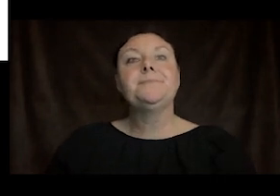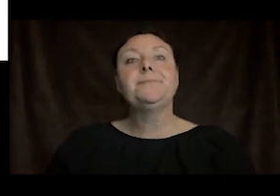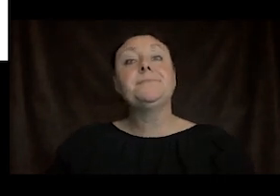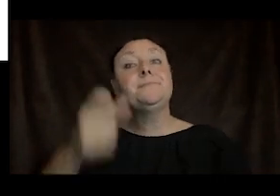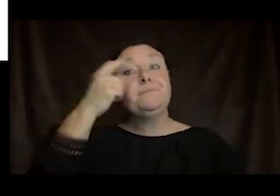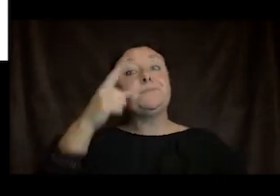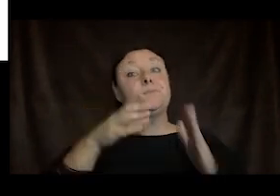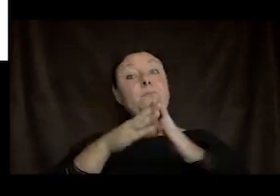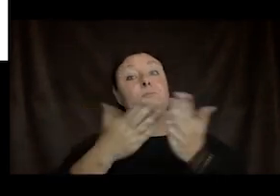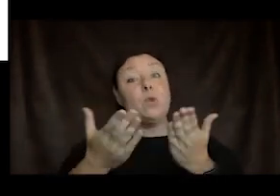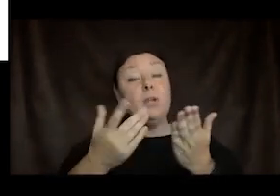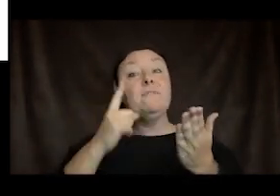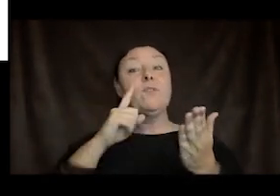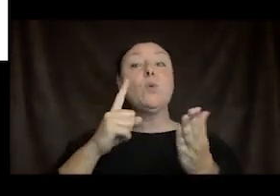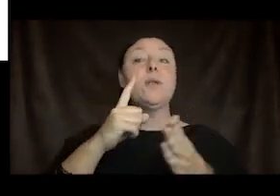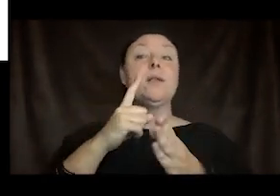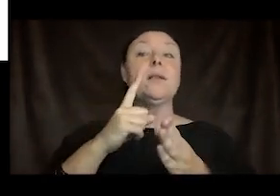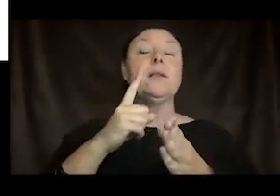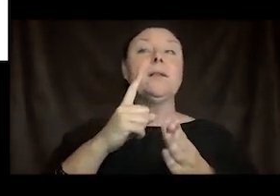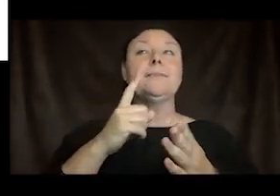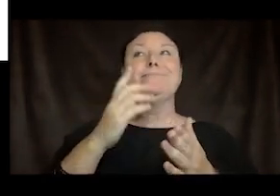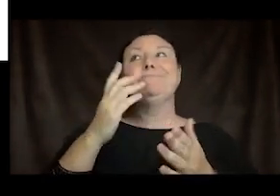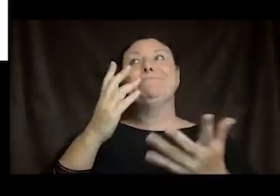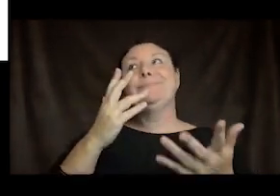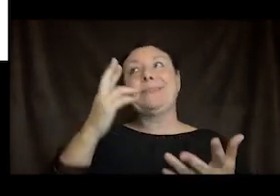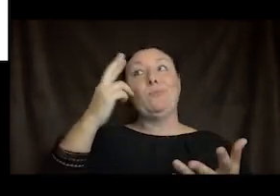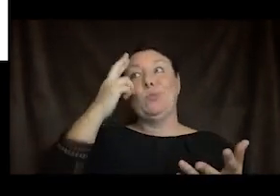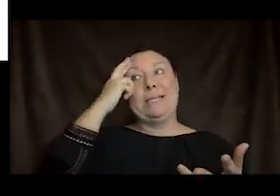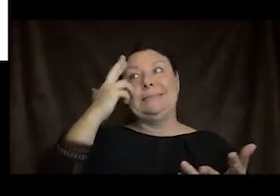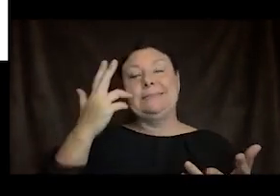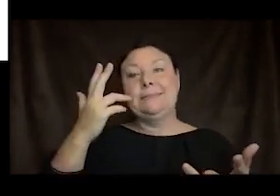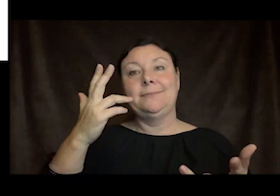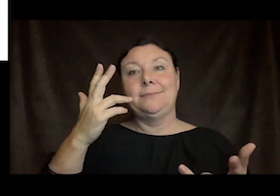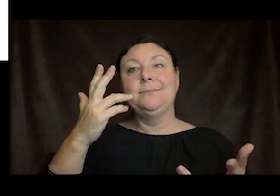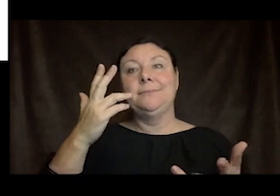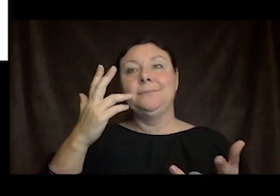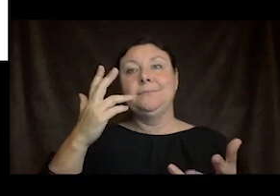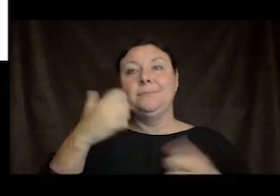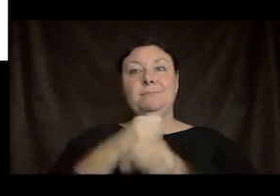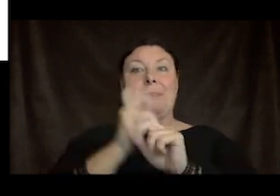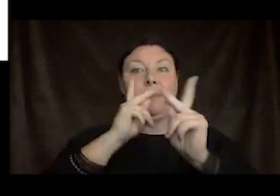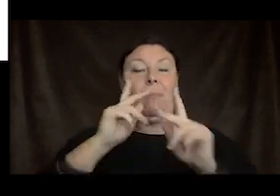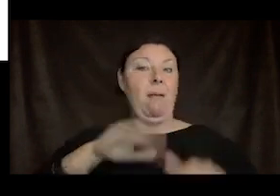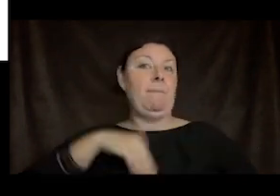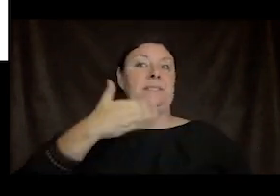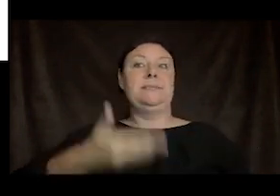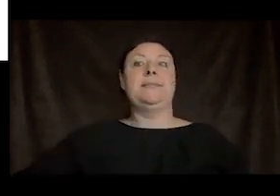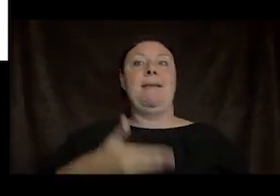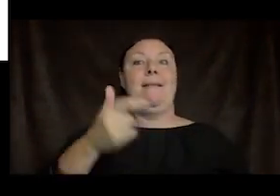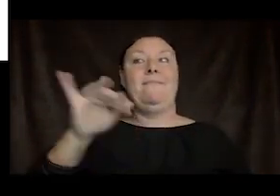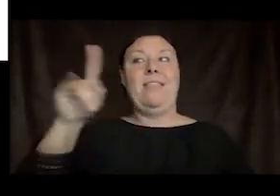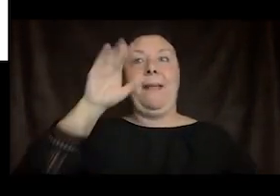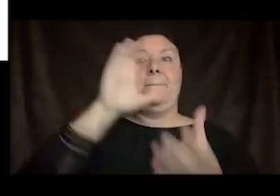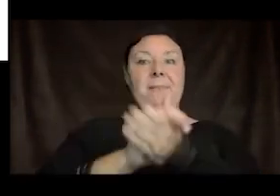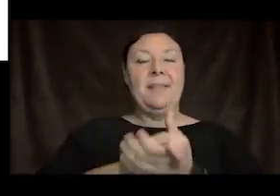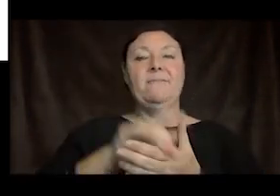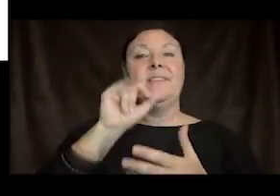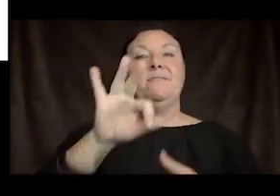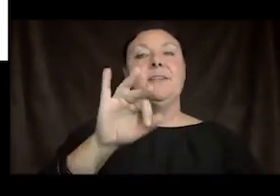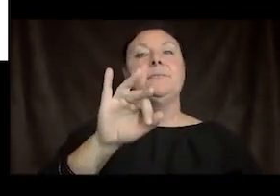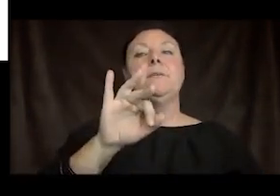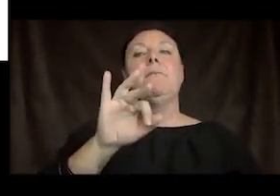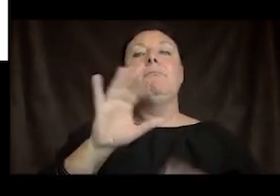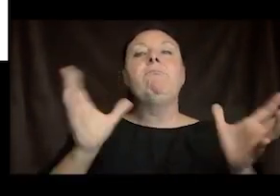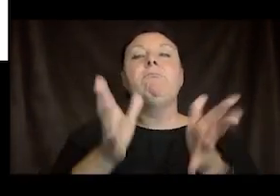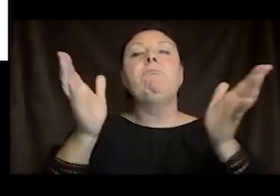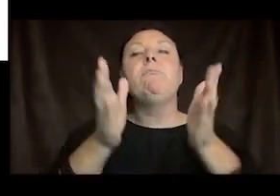Again, books for some reason get people really upset, especially if they believe that it is propaganda and it